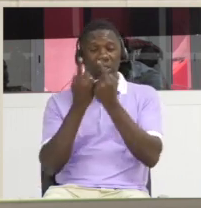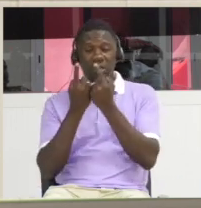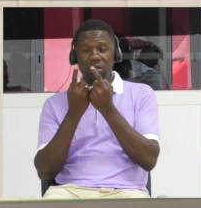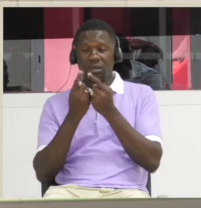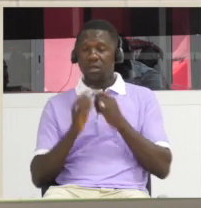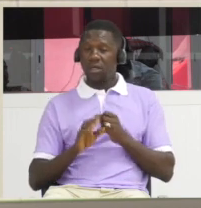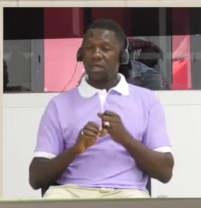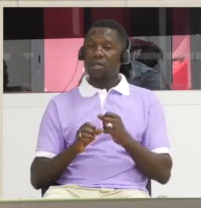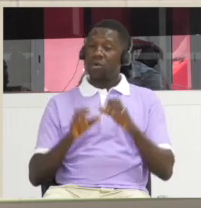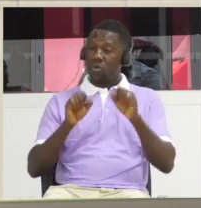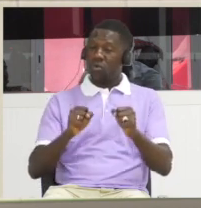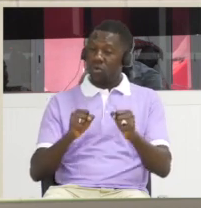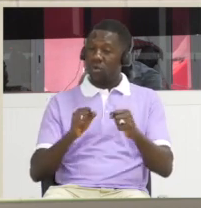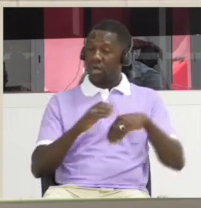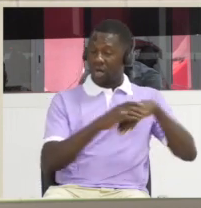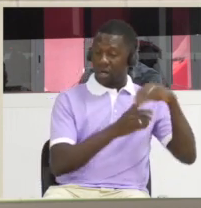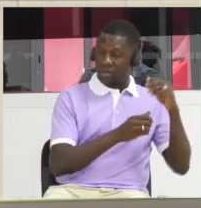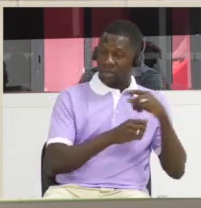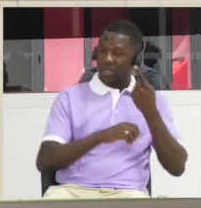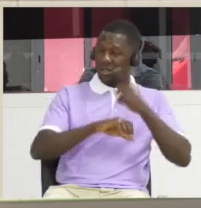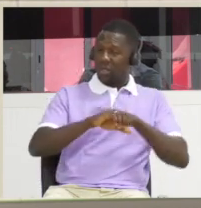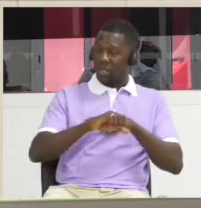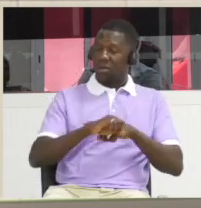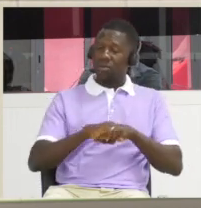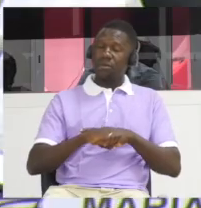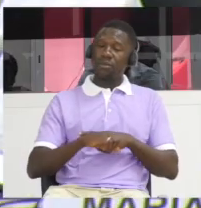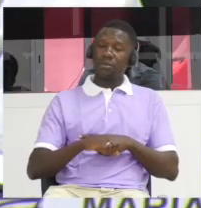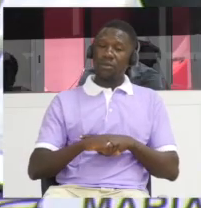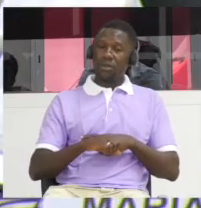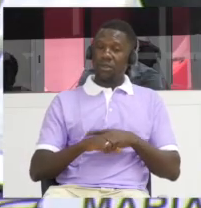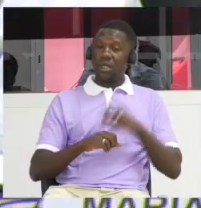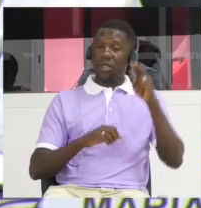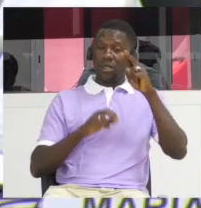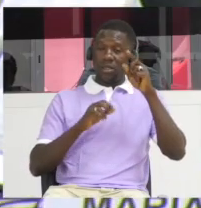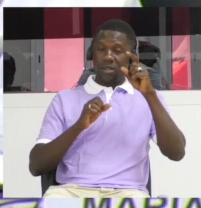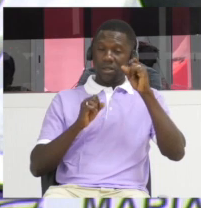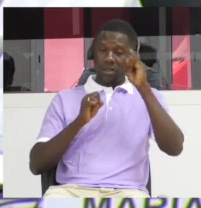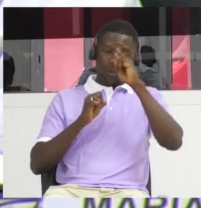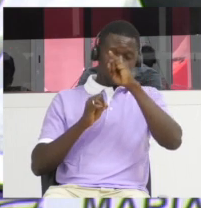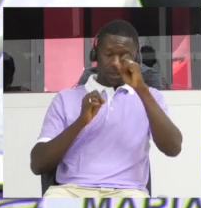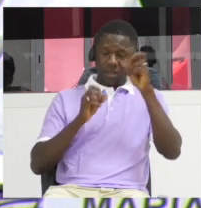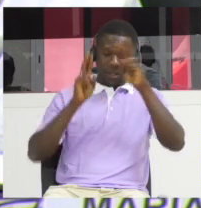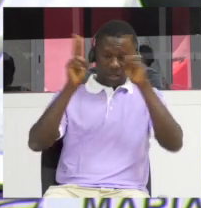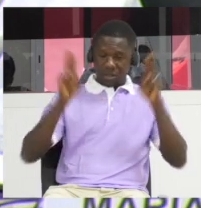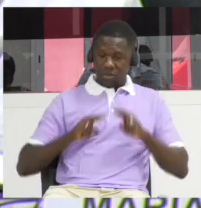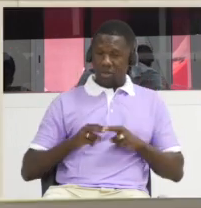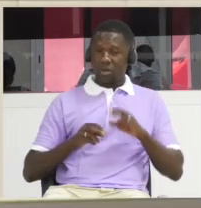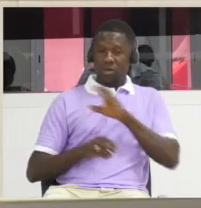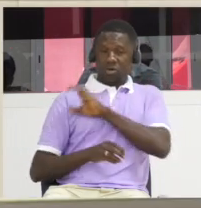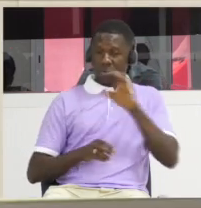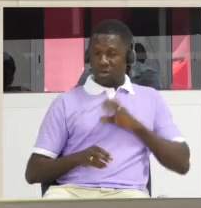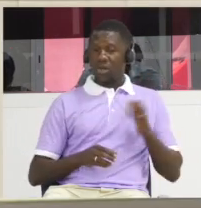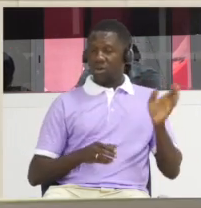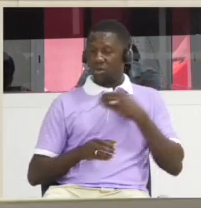and hold out until such time that the international community can come in